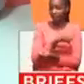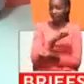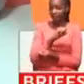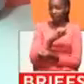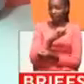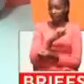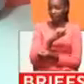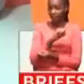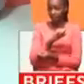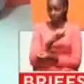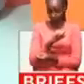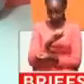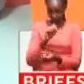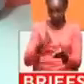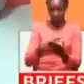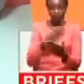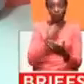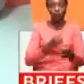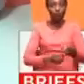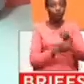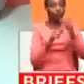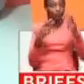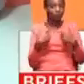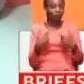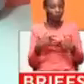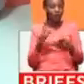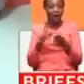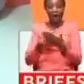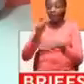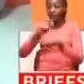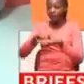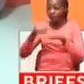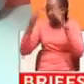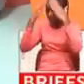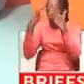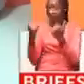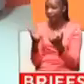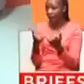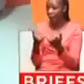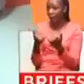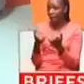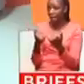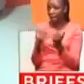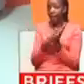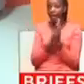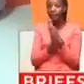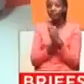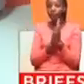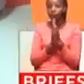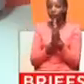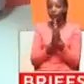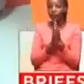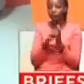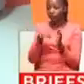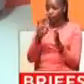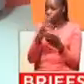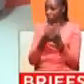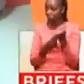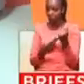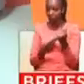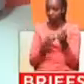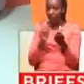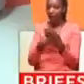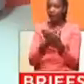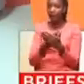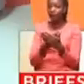doing things together to help people. Yeah. So when we look at now Erica's story, Bamboo's story, and the fact that you